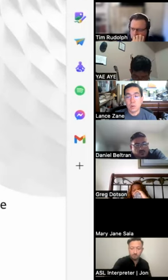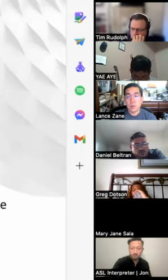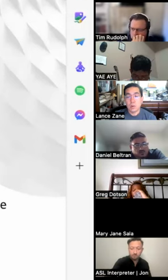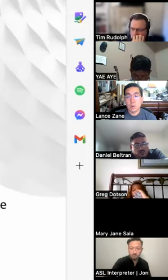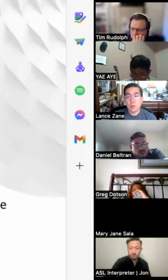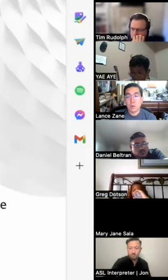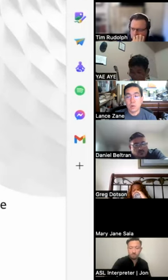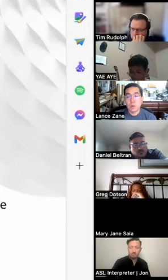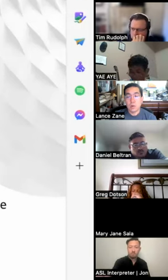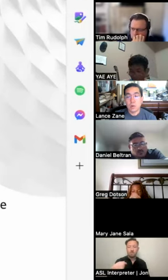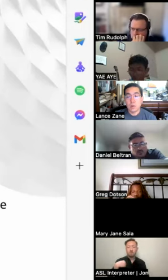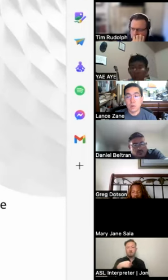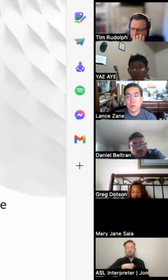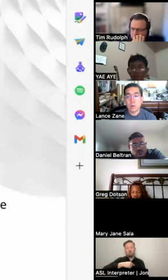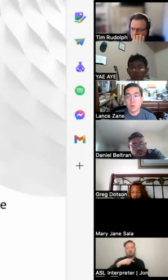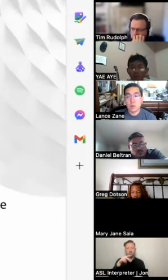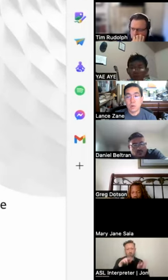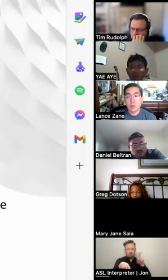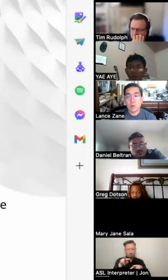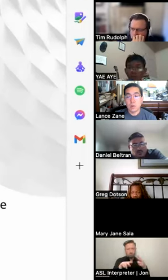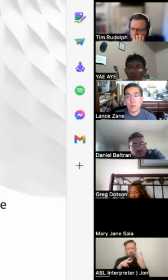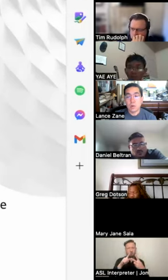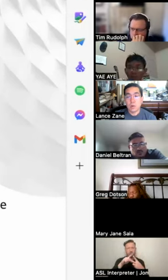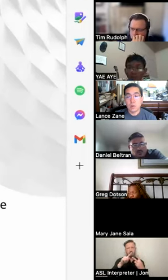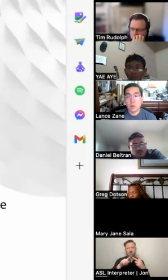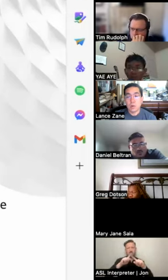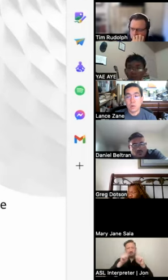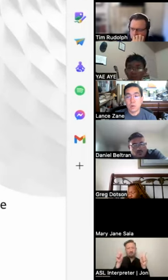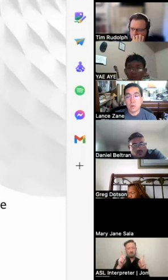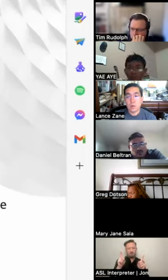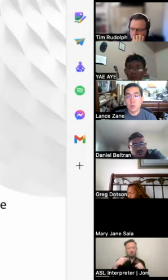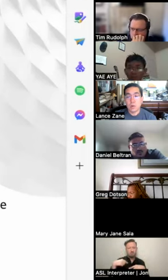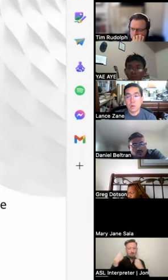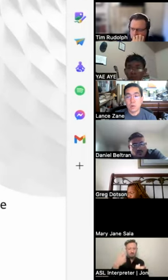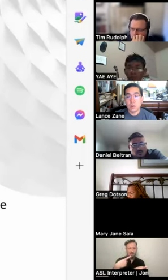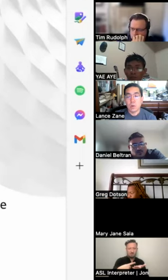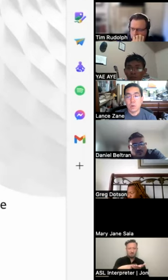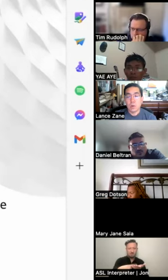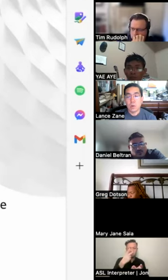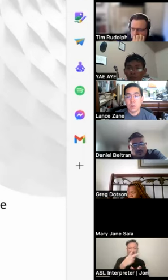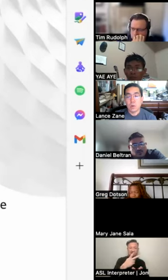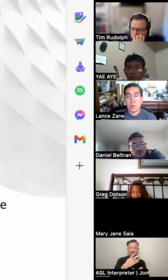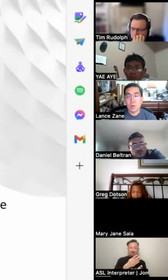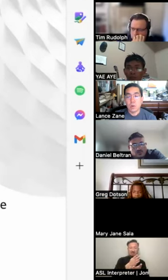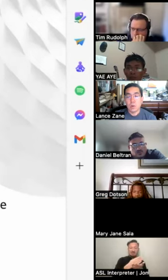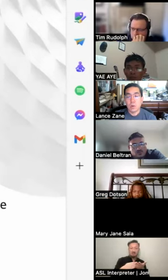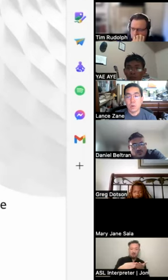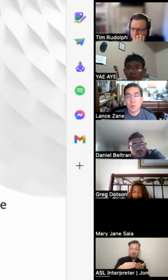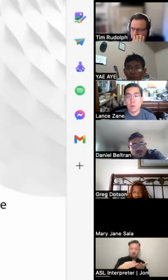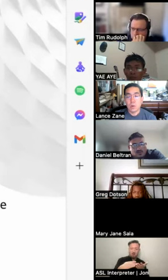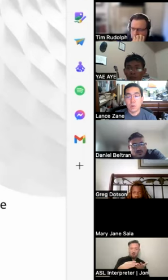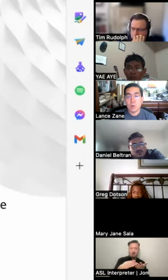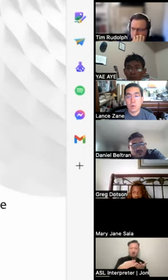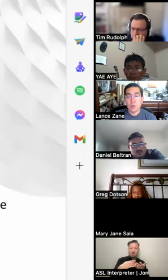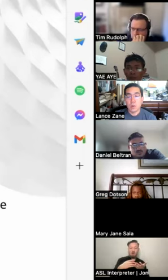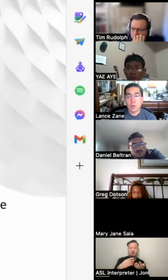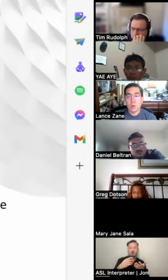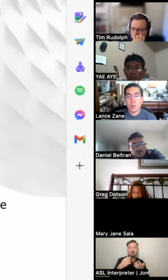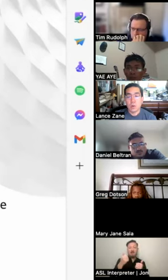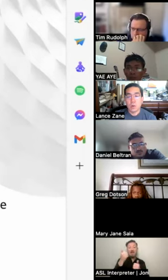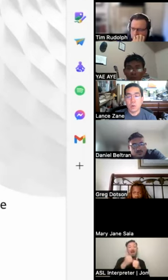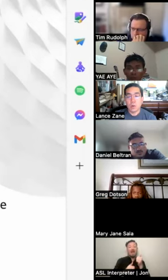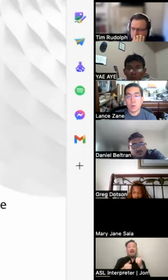looked at two things, and from what we've talked about so far, you see that some of these elements are almost always present everywhere